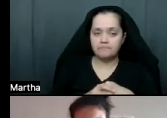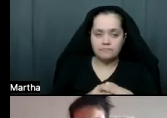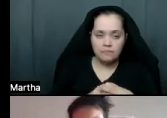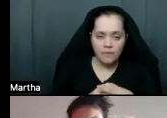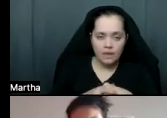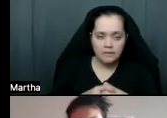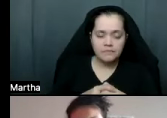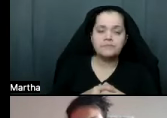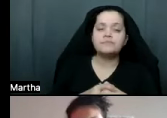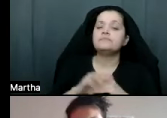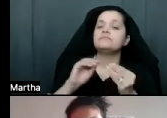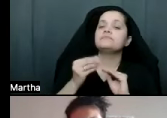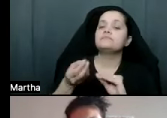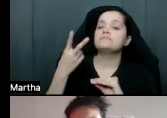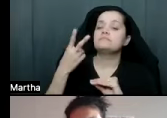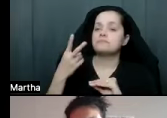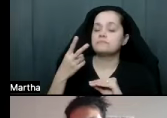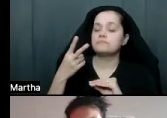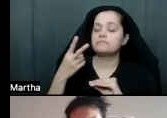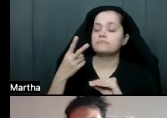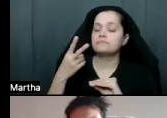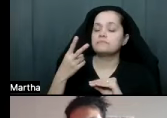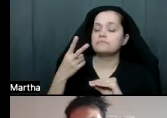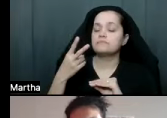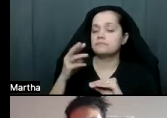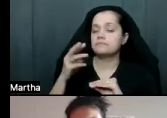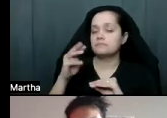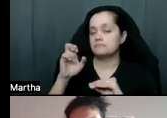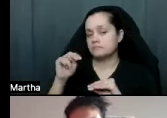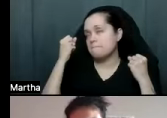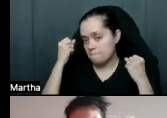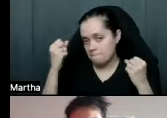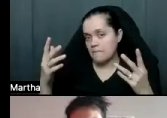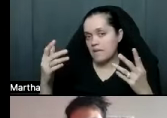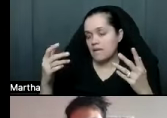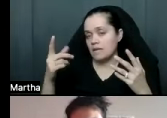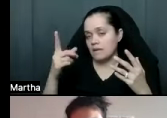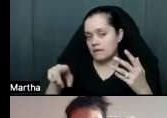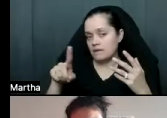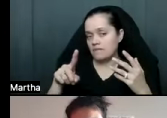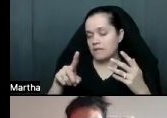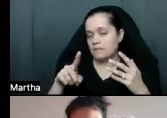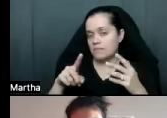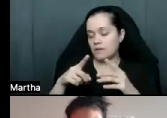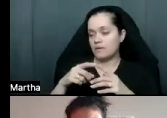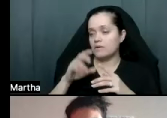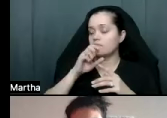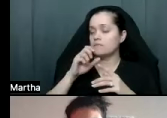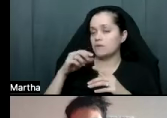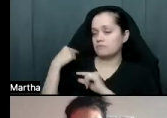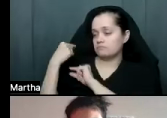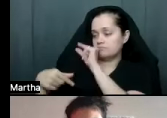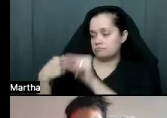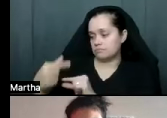All right, number 2, Minnesotans, many of them cite ancestry from Northern Europe,